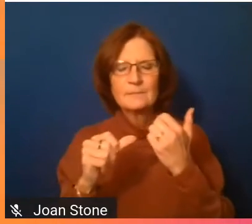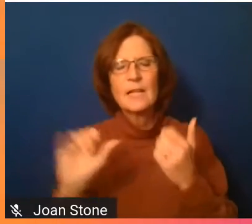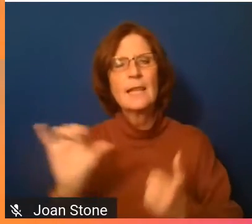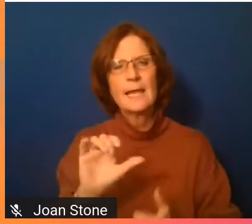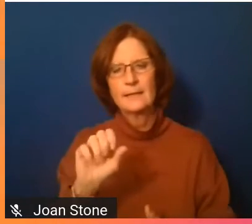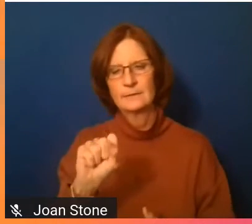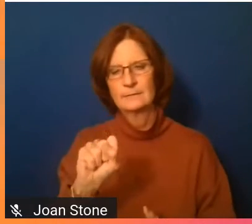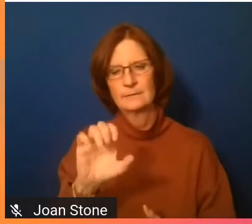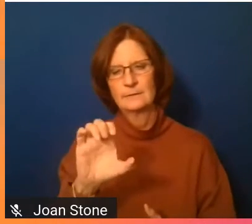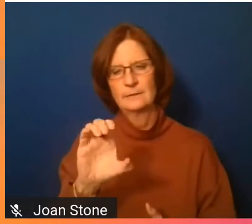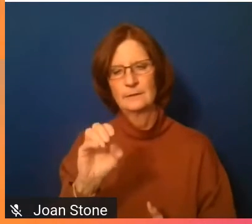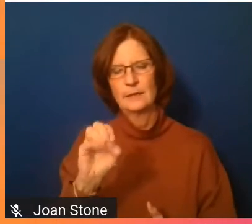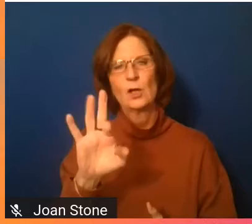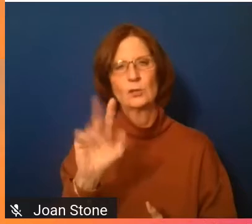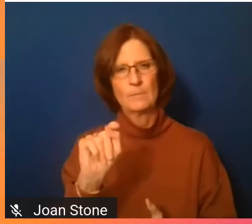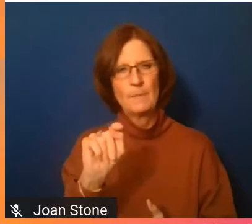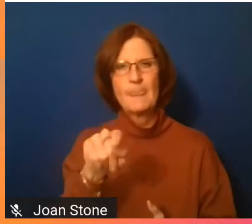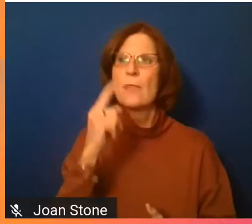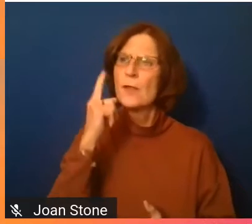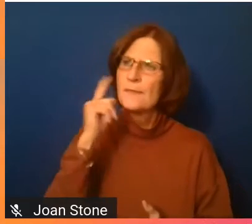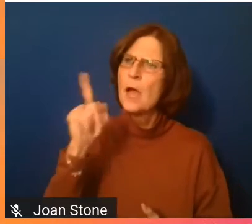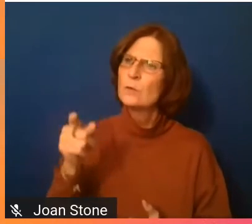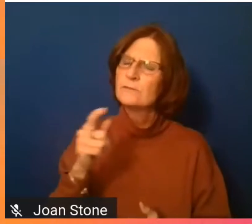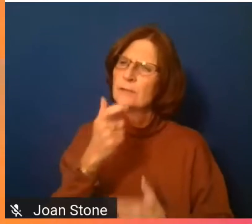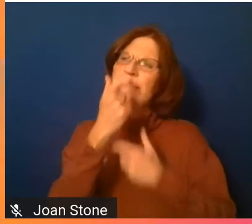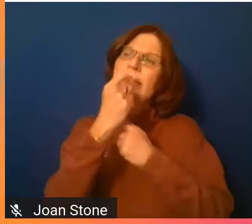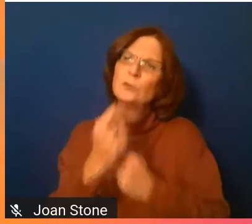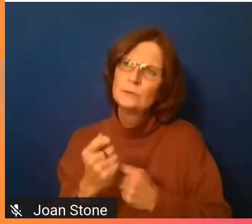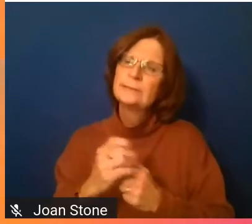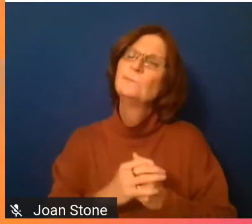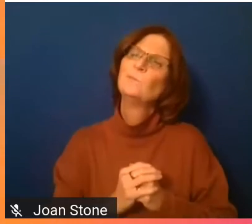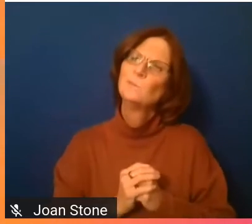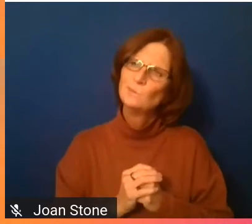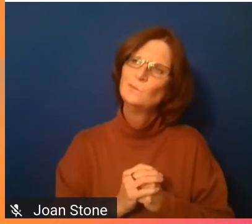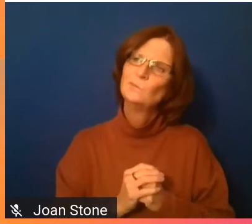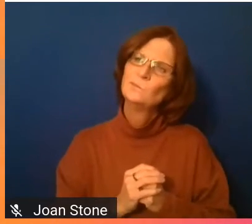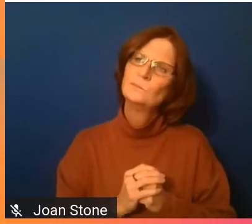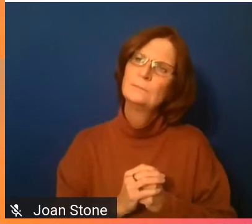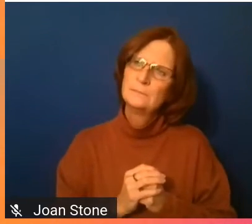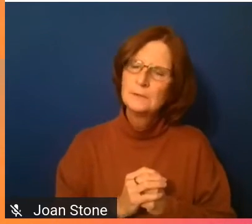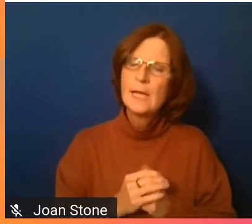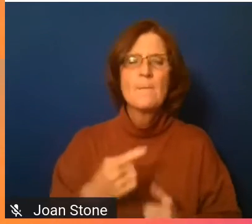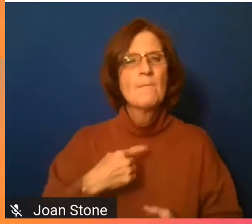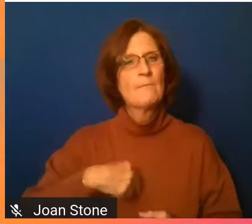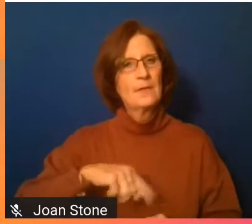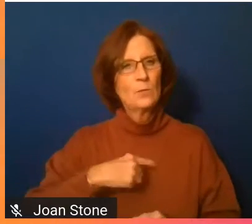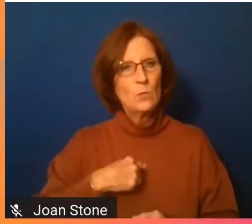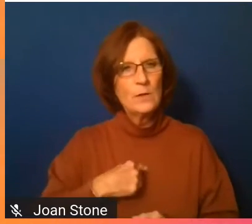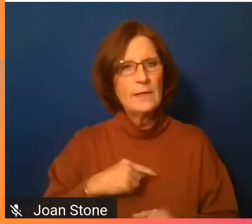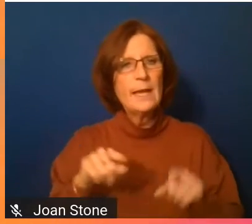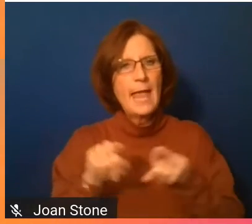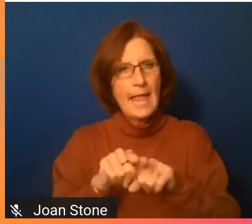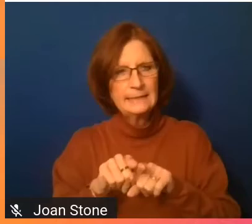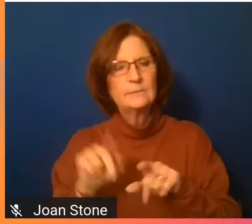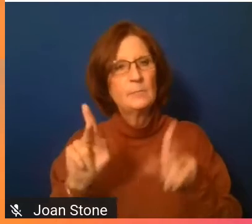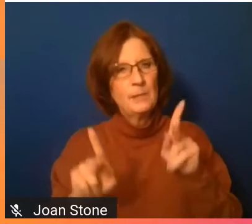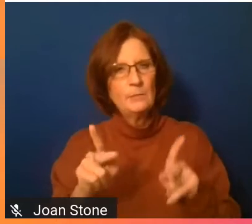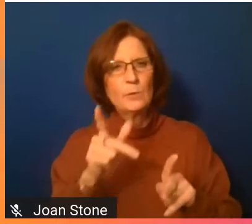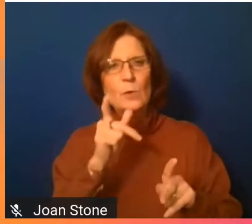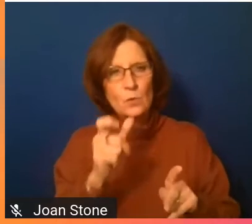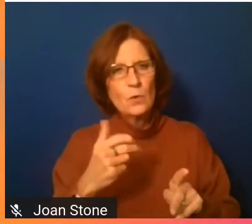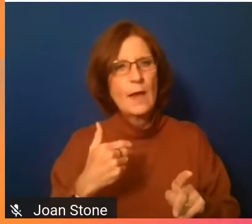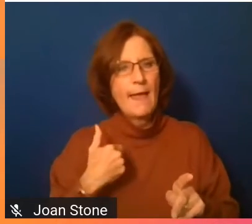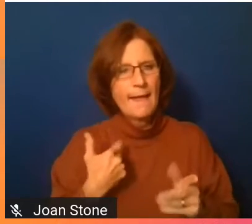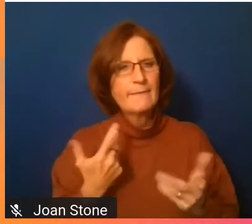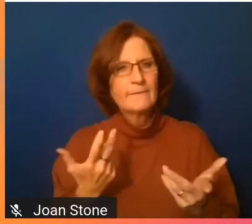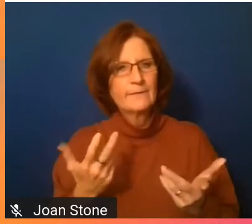so yeah, I thought that was very interesting, and very interesting for us how we as